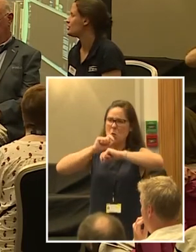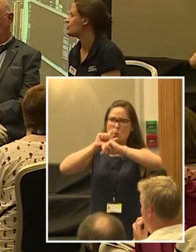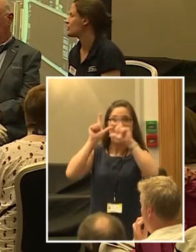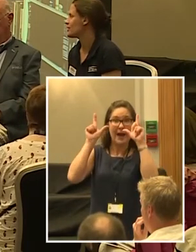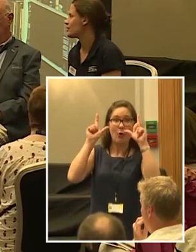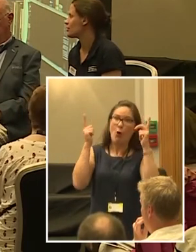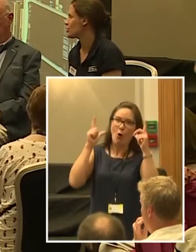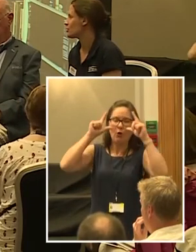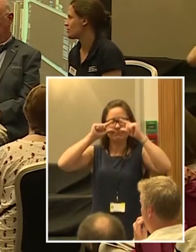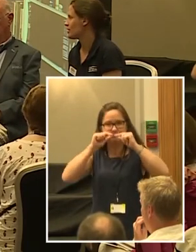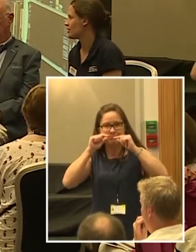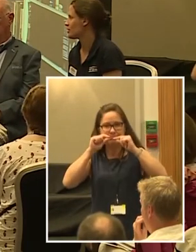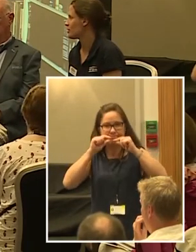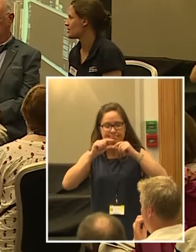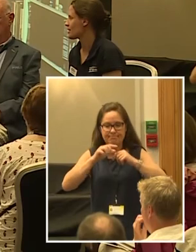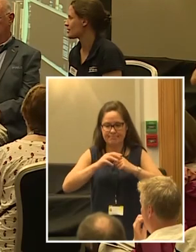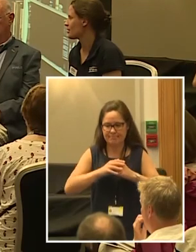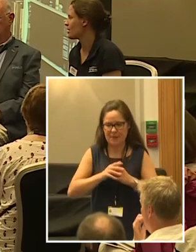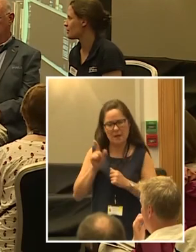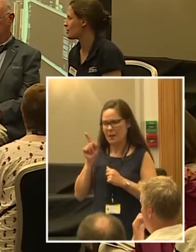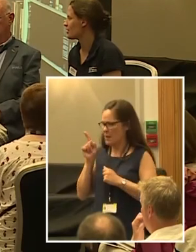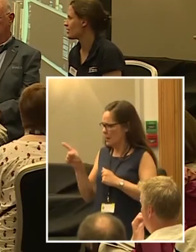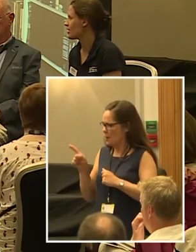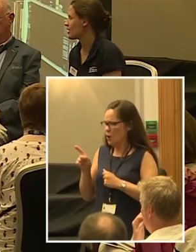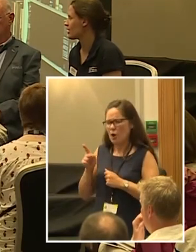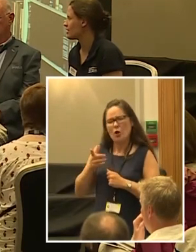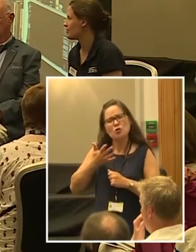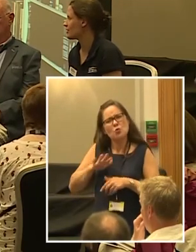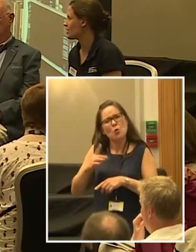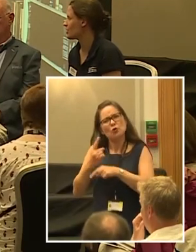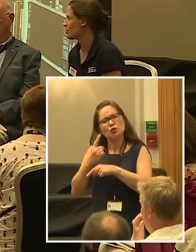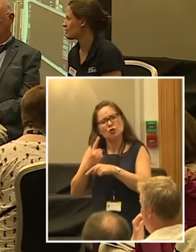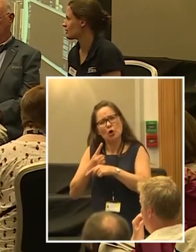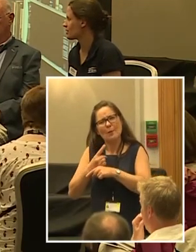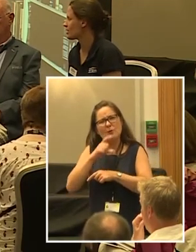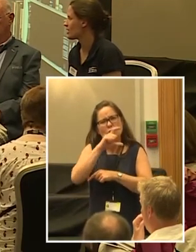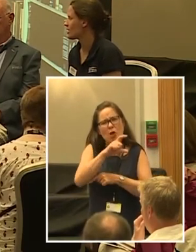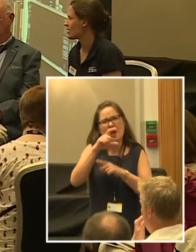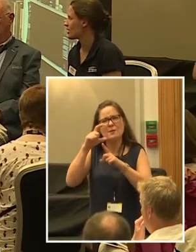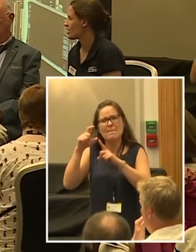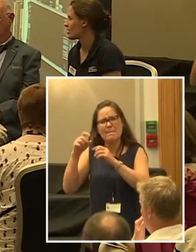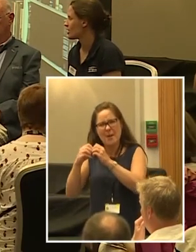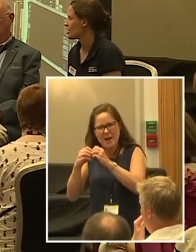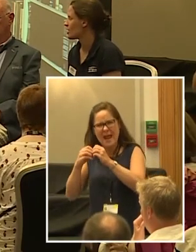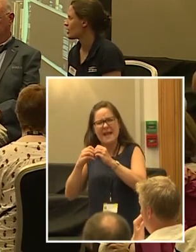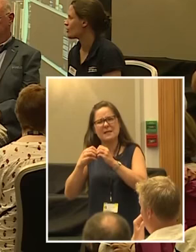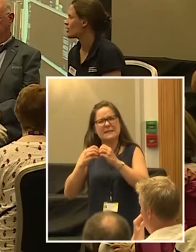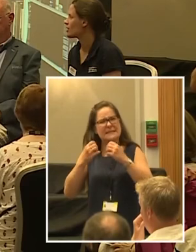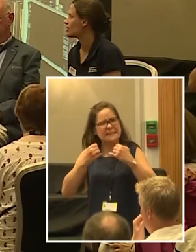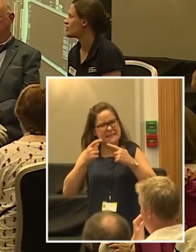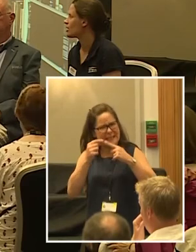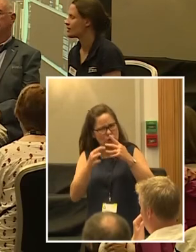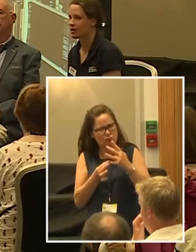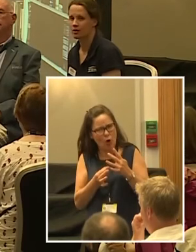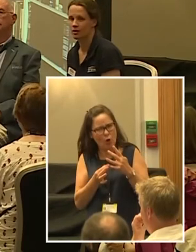Liz, do you want to say something about Charles Bonnet syndrome, as that's come up? Have you got any comments on that? Do people in the